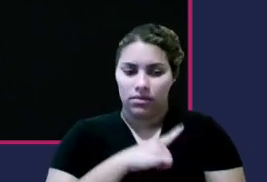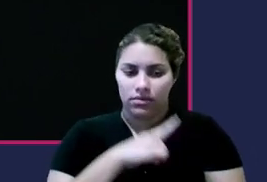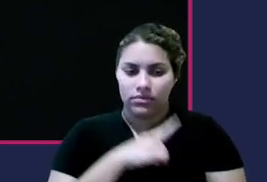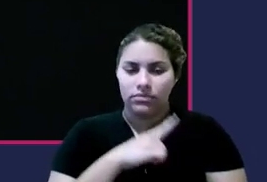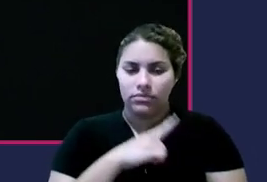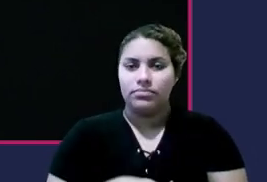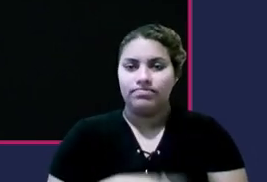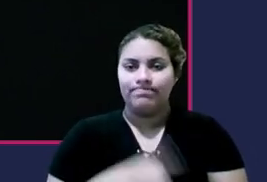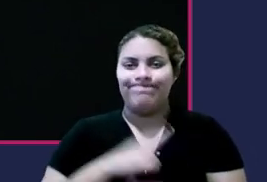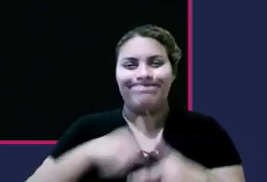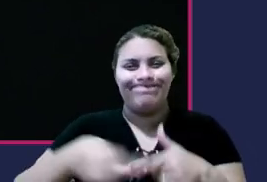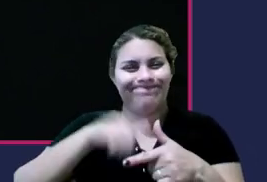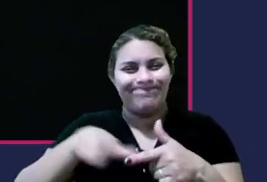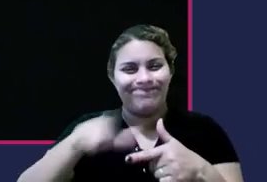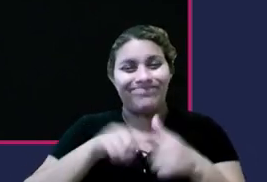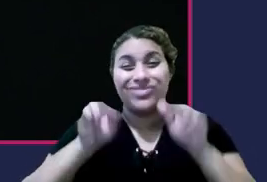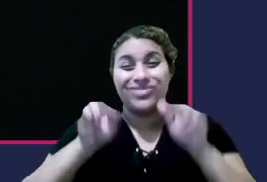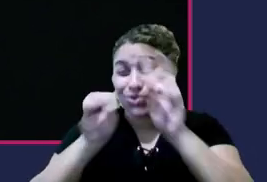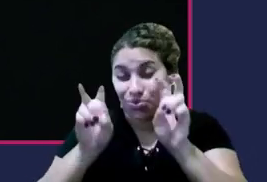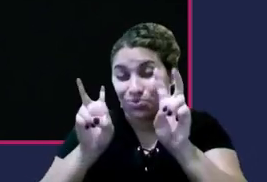Well, today